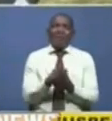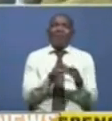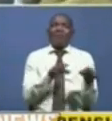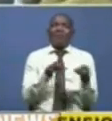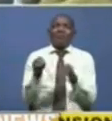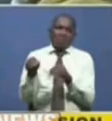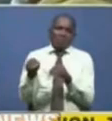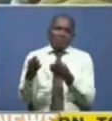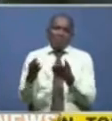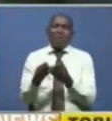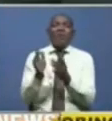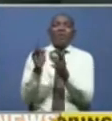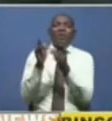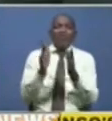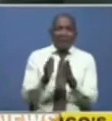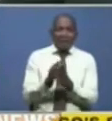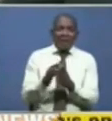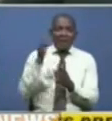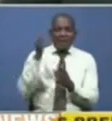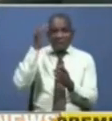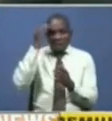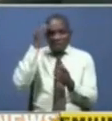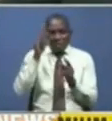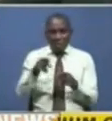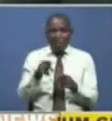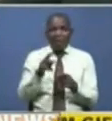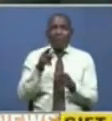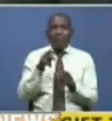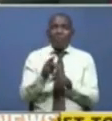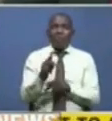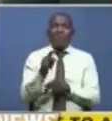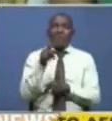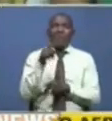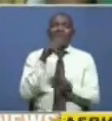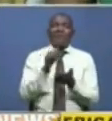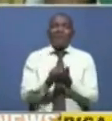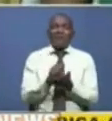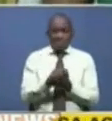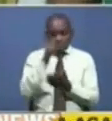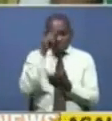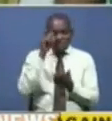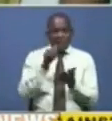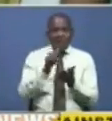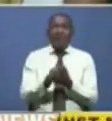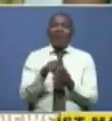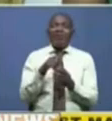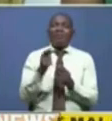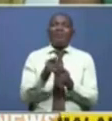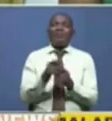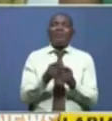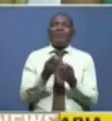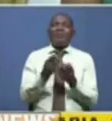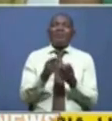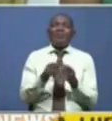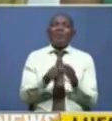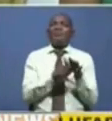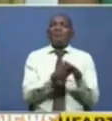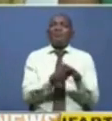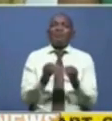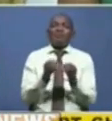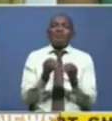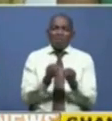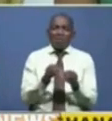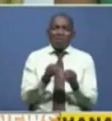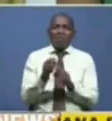relocated, consultant psychiatrist Professor Sami Ohene said that would further reinforce the stigma meted out